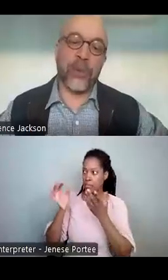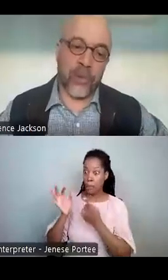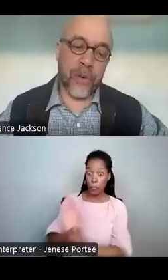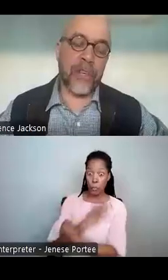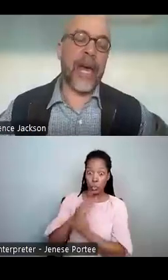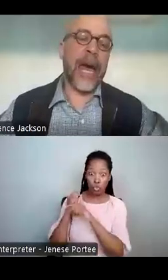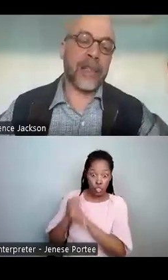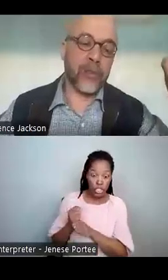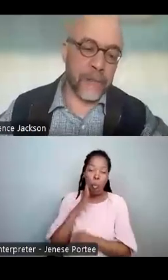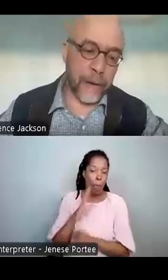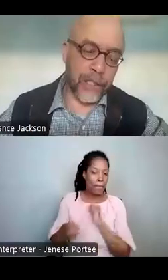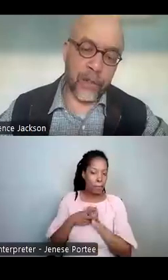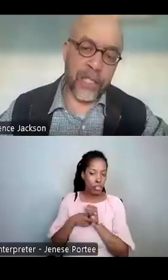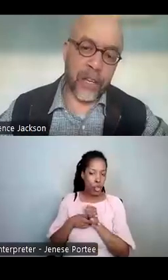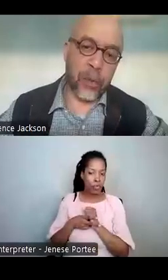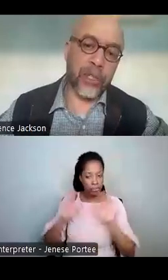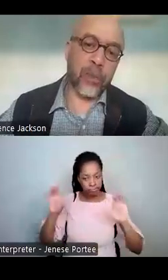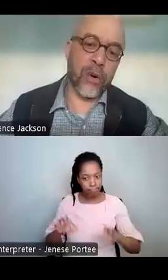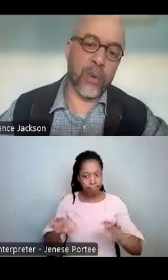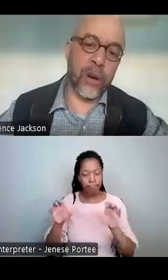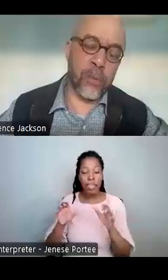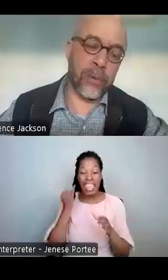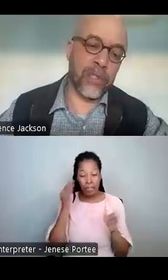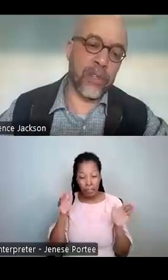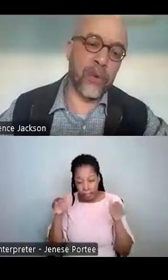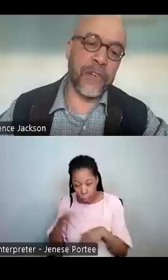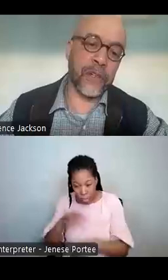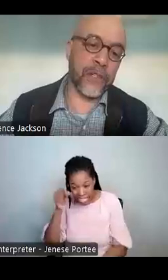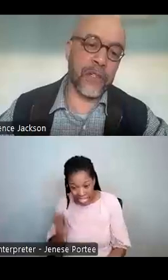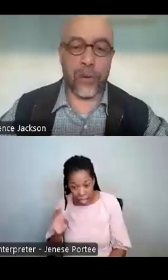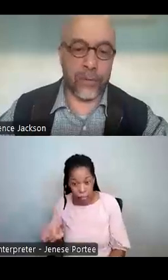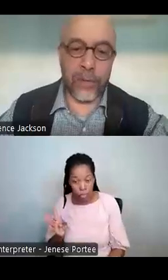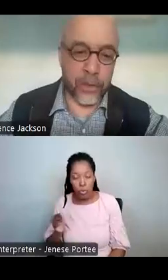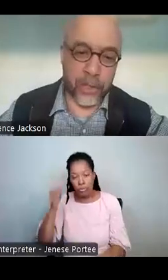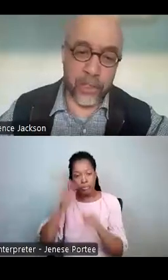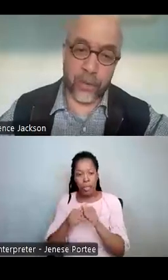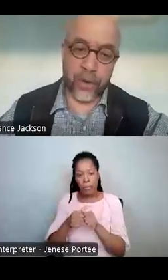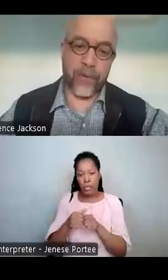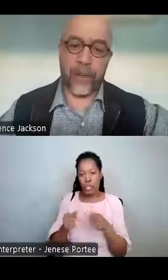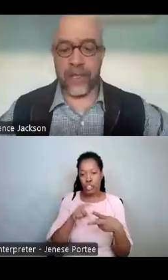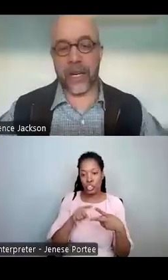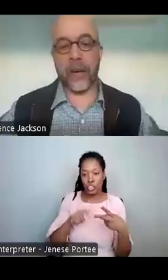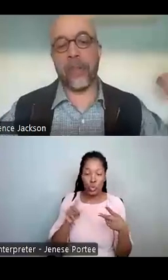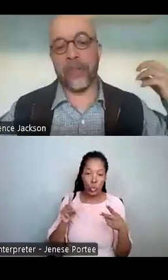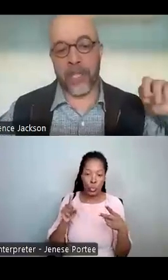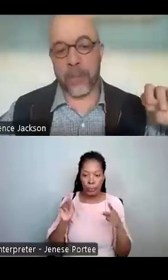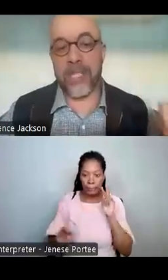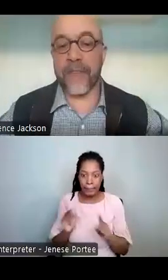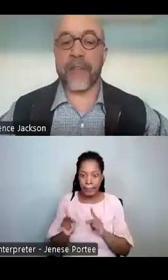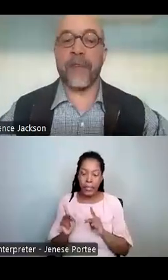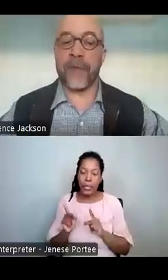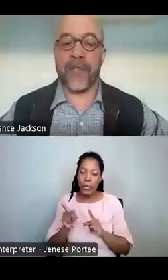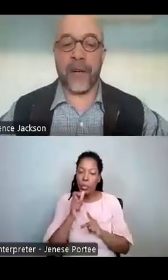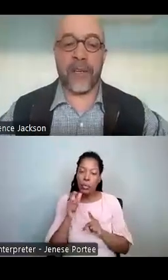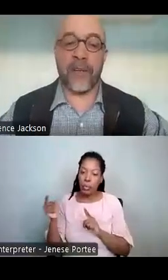will be preserved. I'm really focusing on South Baltimore. We want to remember these two figures, or there are two great figures that come like